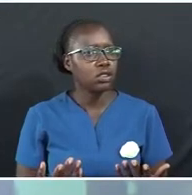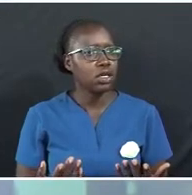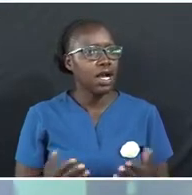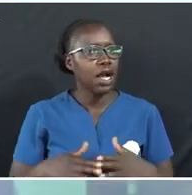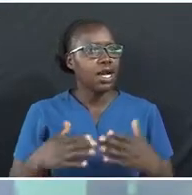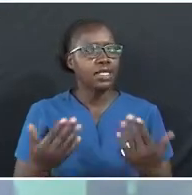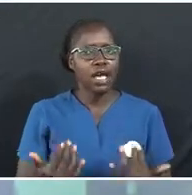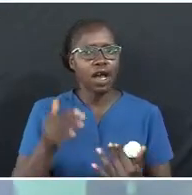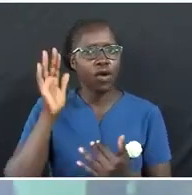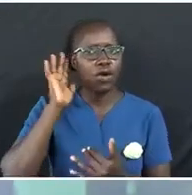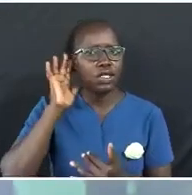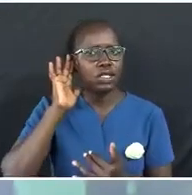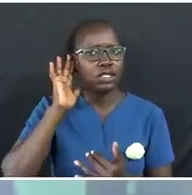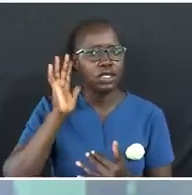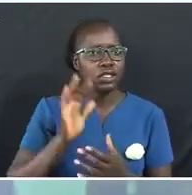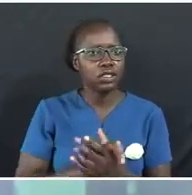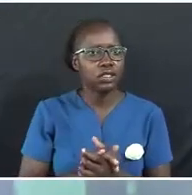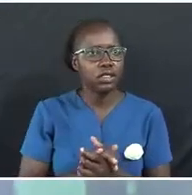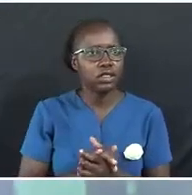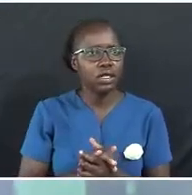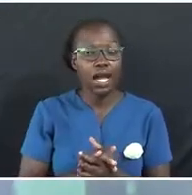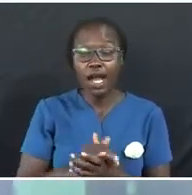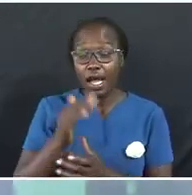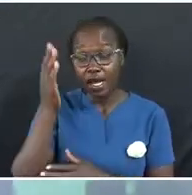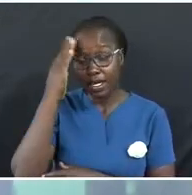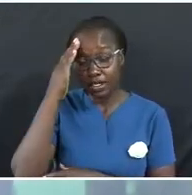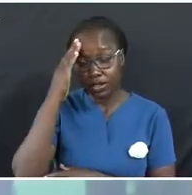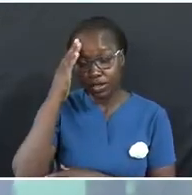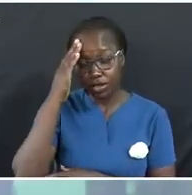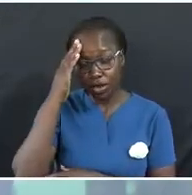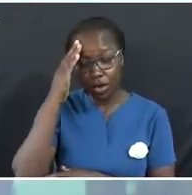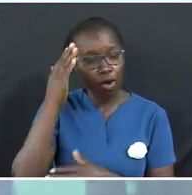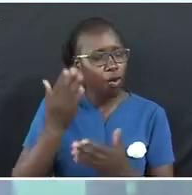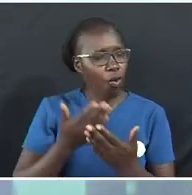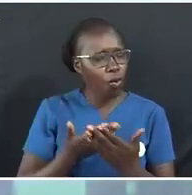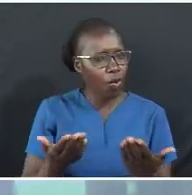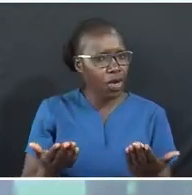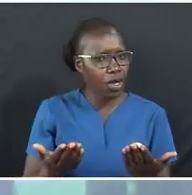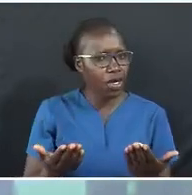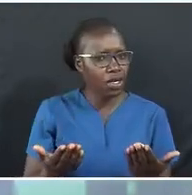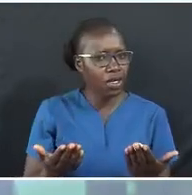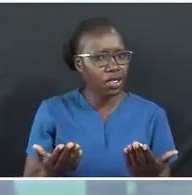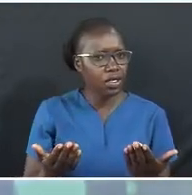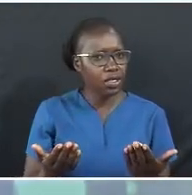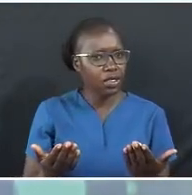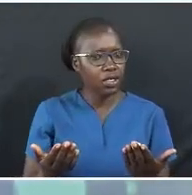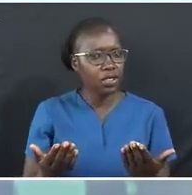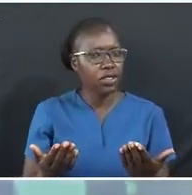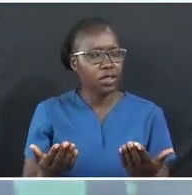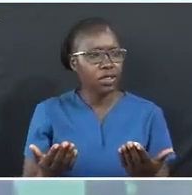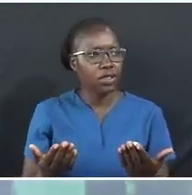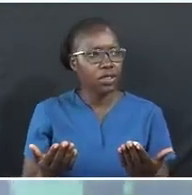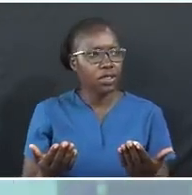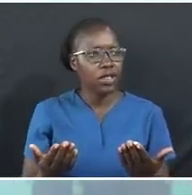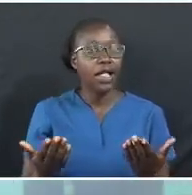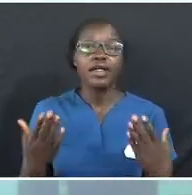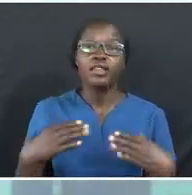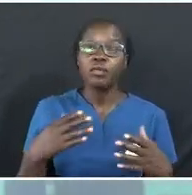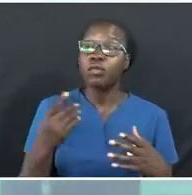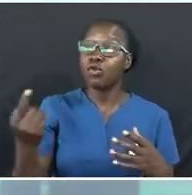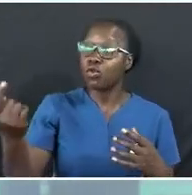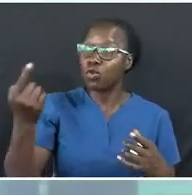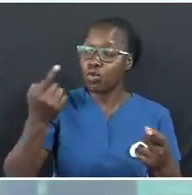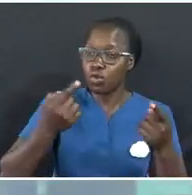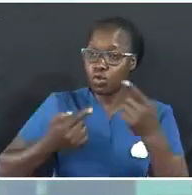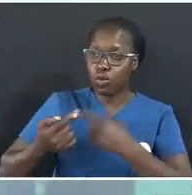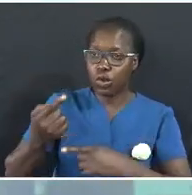Now listen, there's something here which I want you to know. I want us to know, my brother, there's something very important here. The people who came